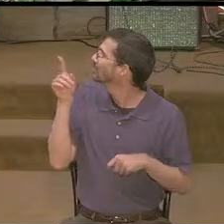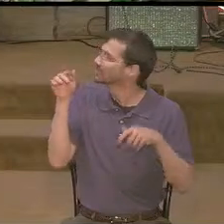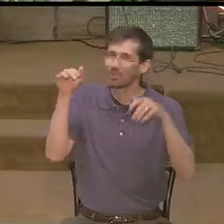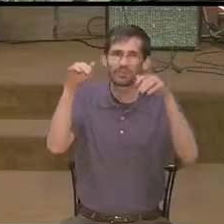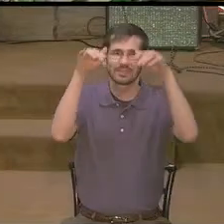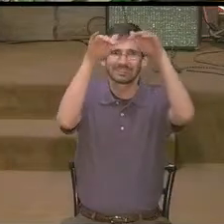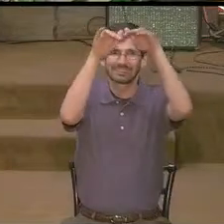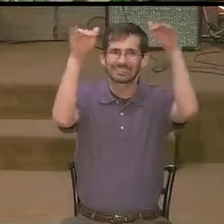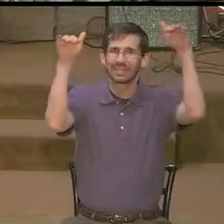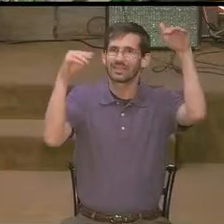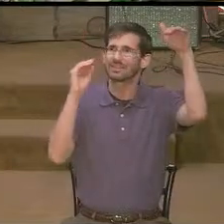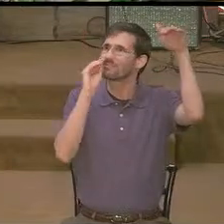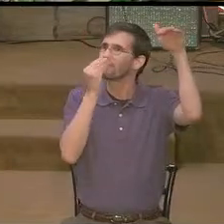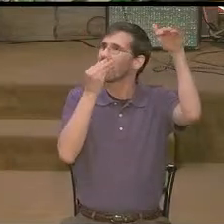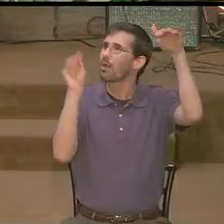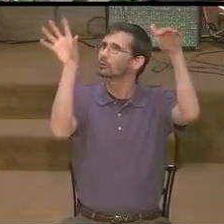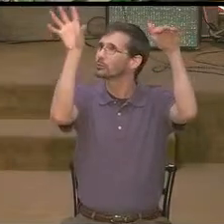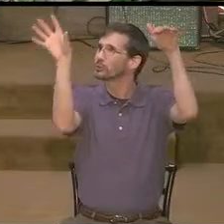ceiling.